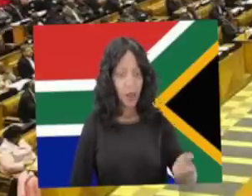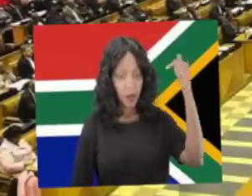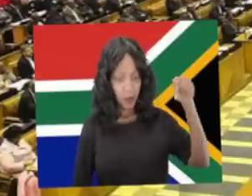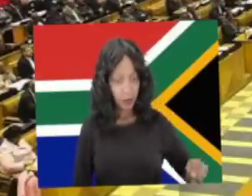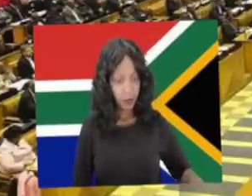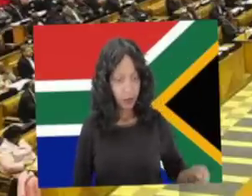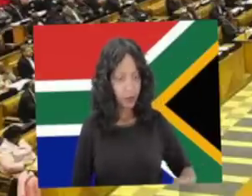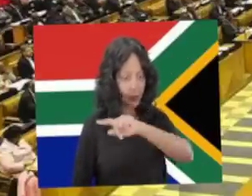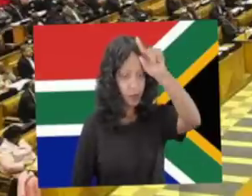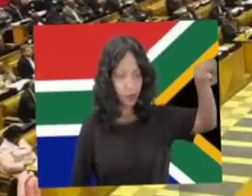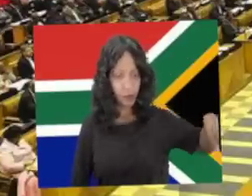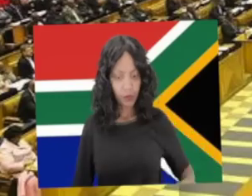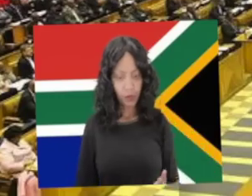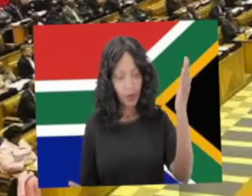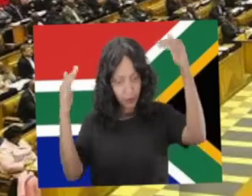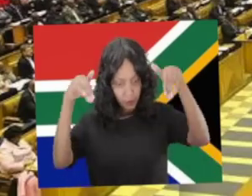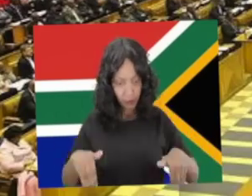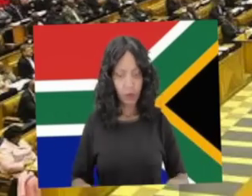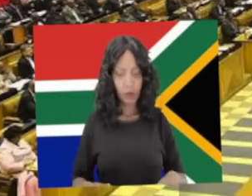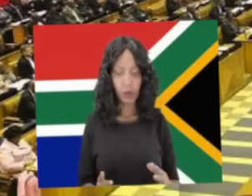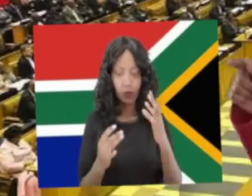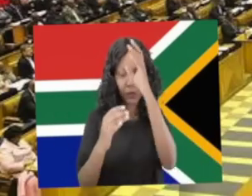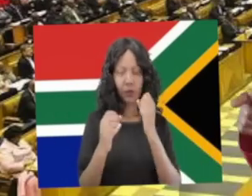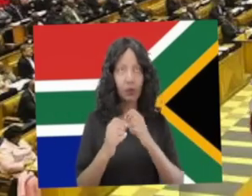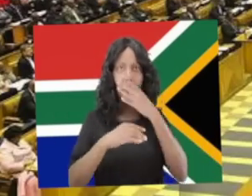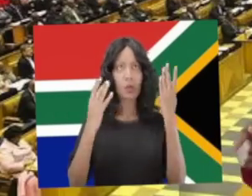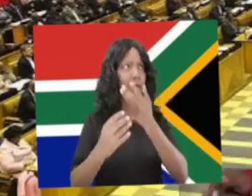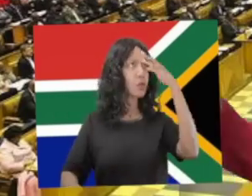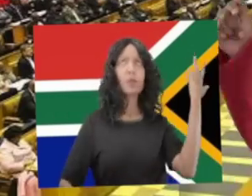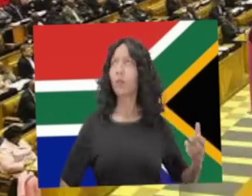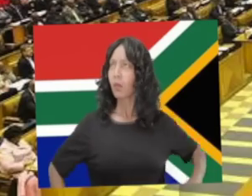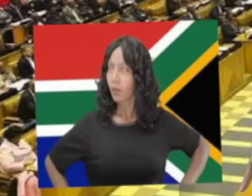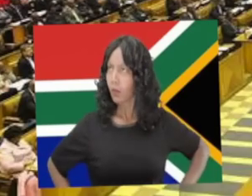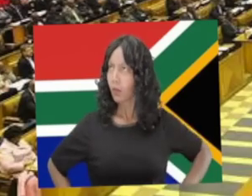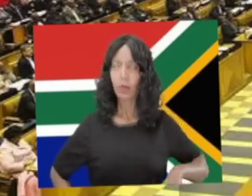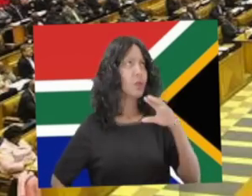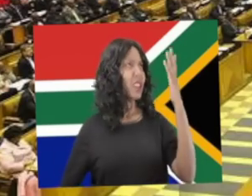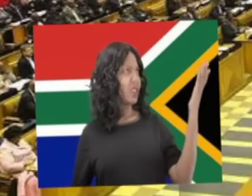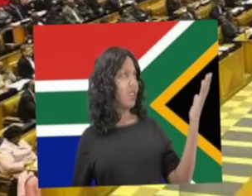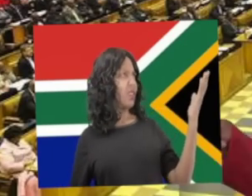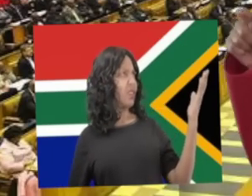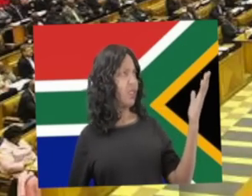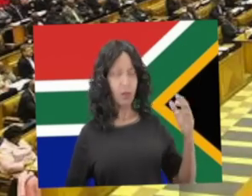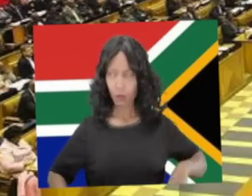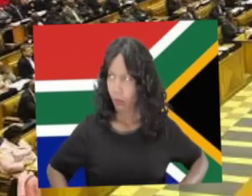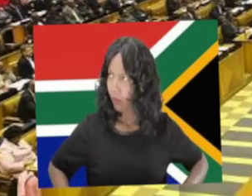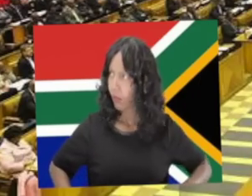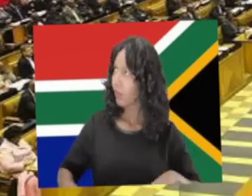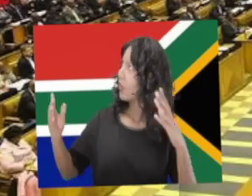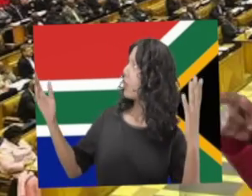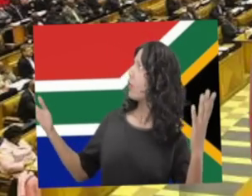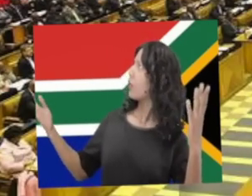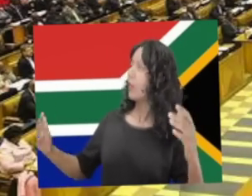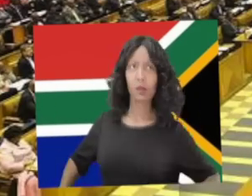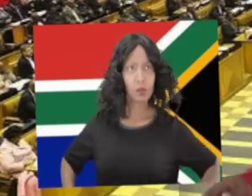the majority of the citizens of this country. You need to cater for people in the grassroots. We need flavors